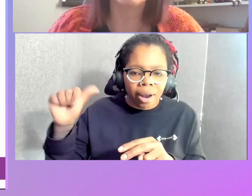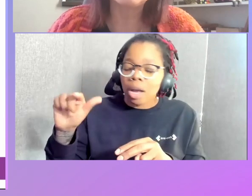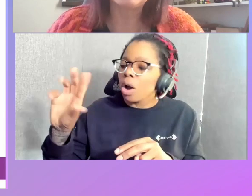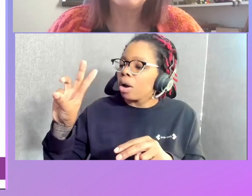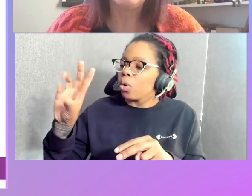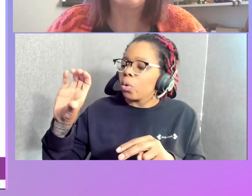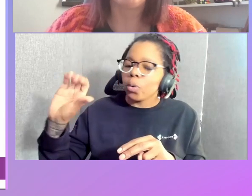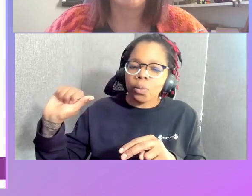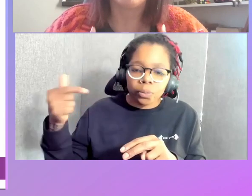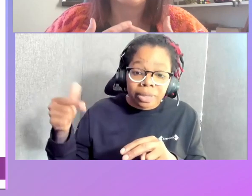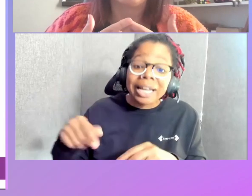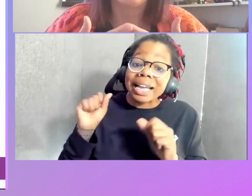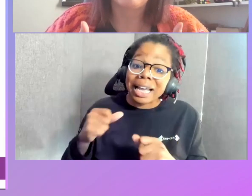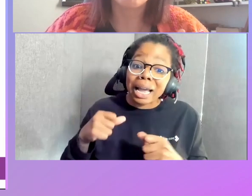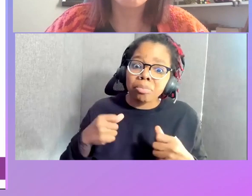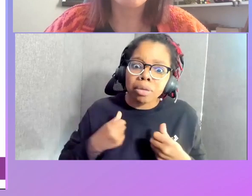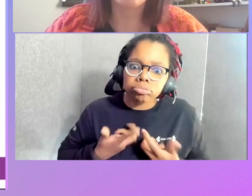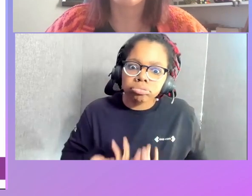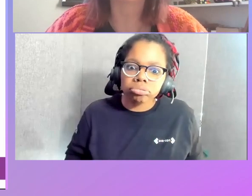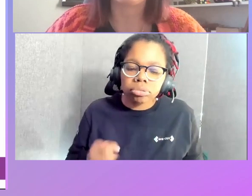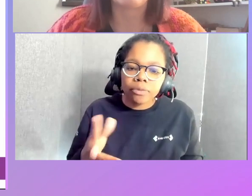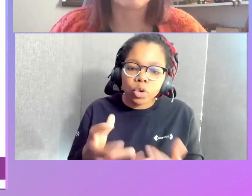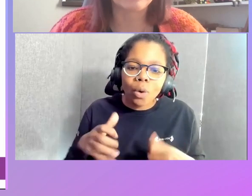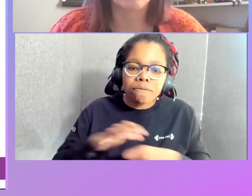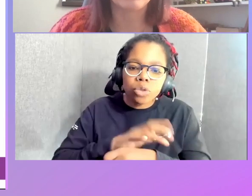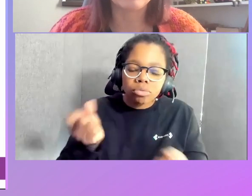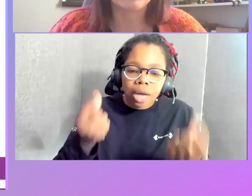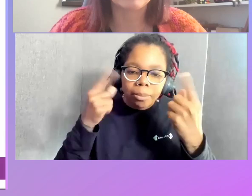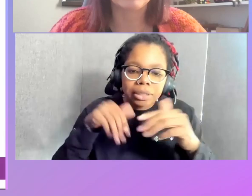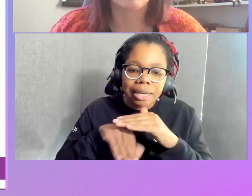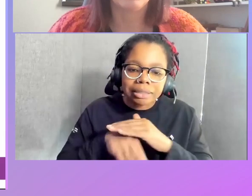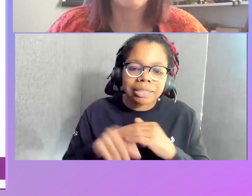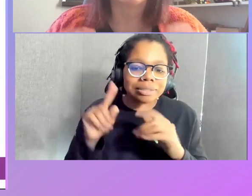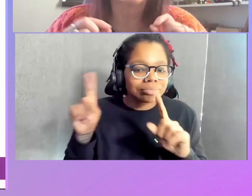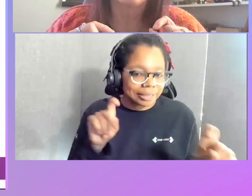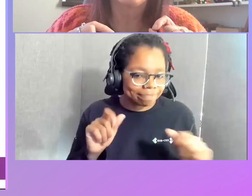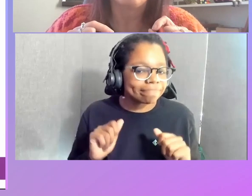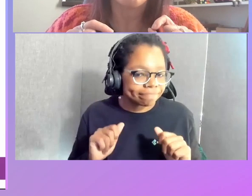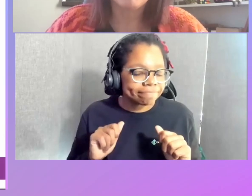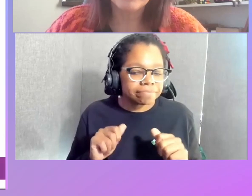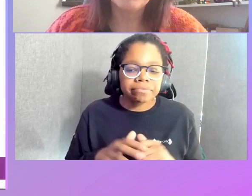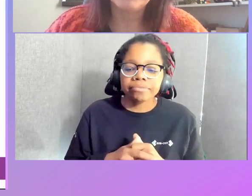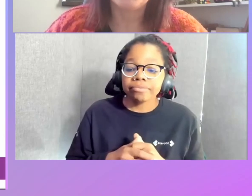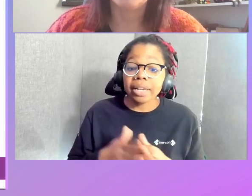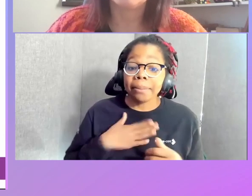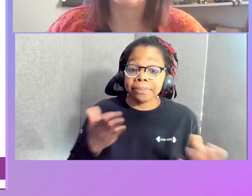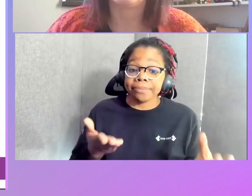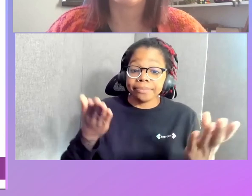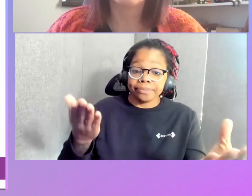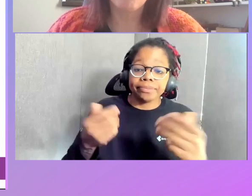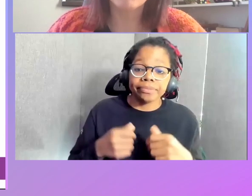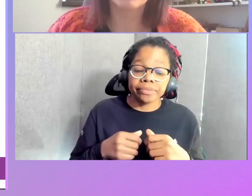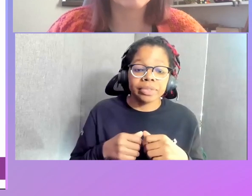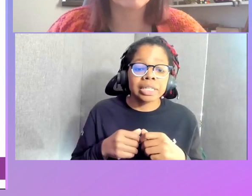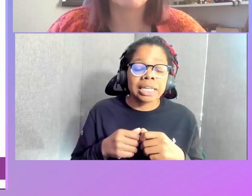pretty exhausting if you want to be able to have full comprehensive accessibility testing. And so my recommendation is to